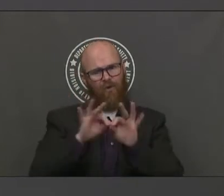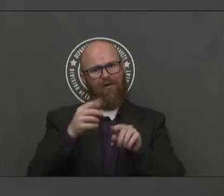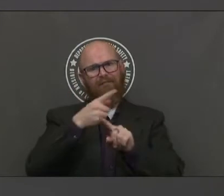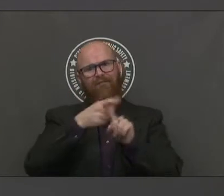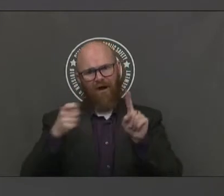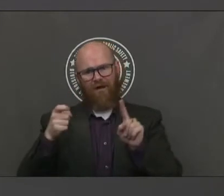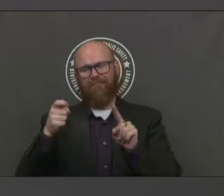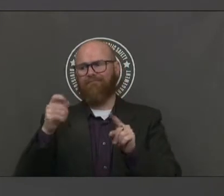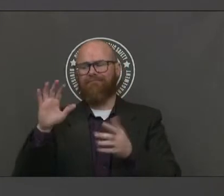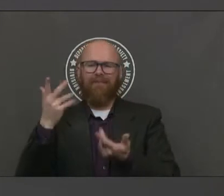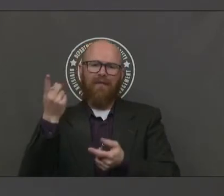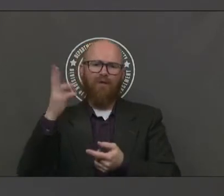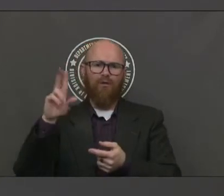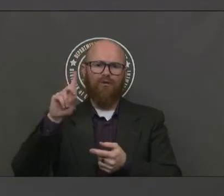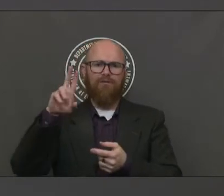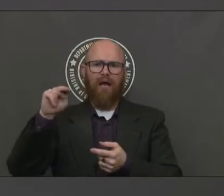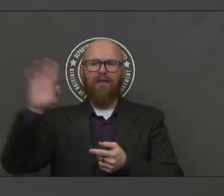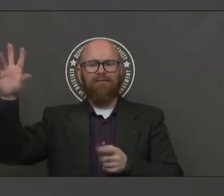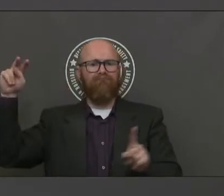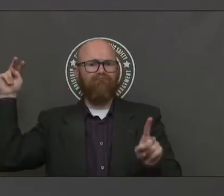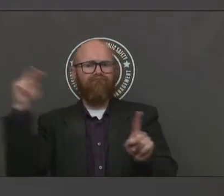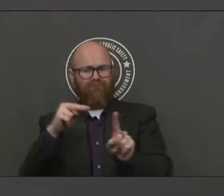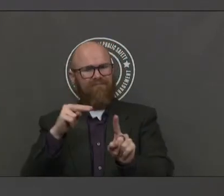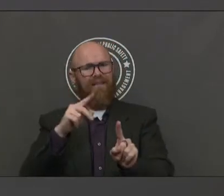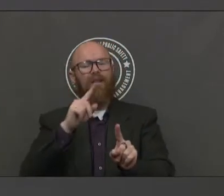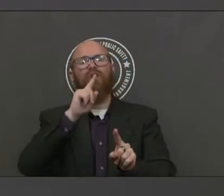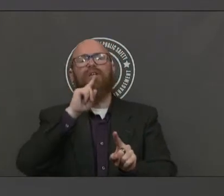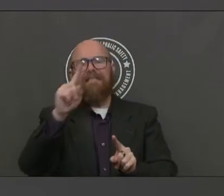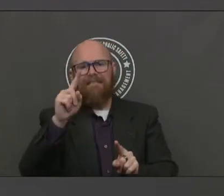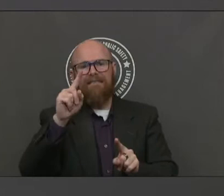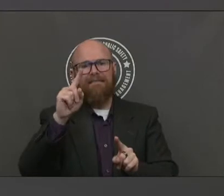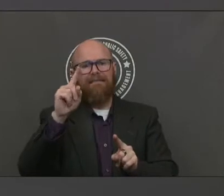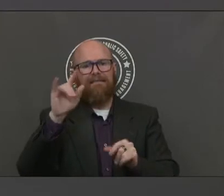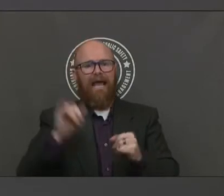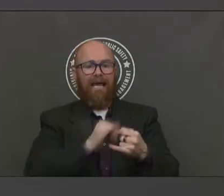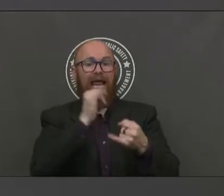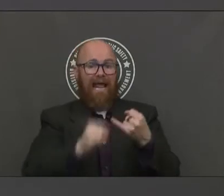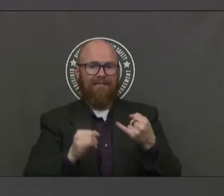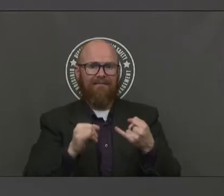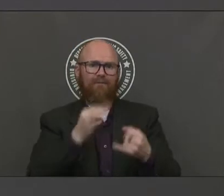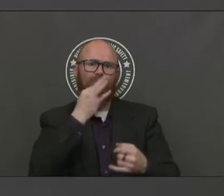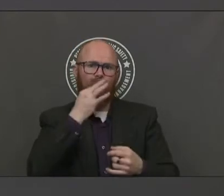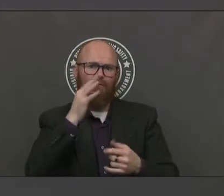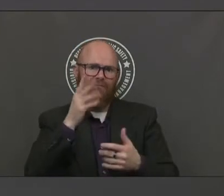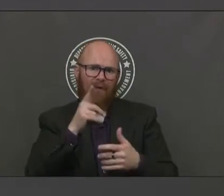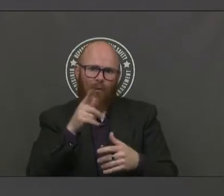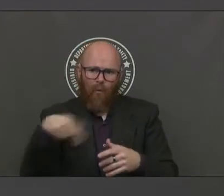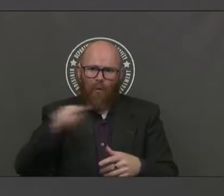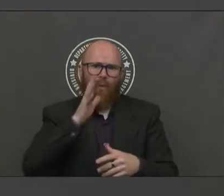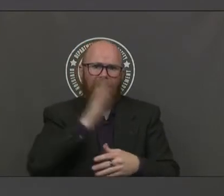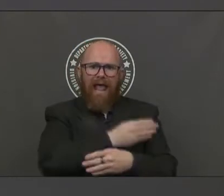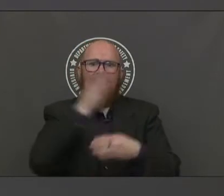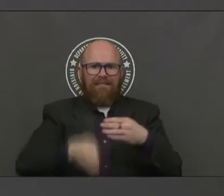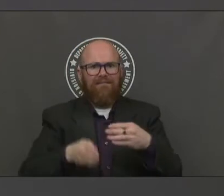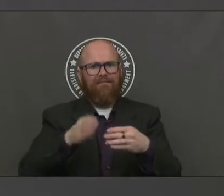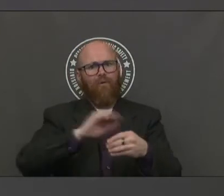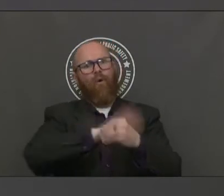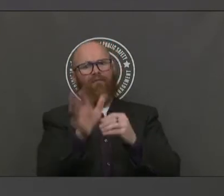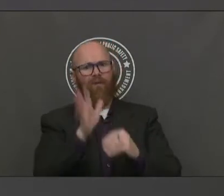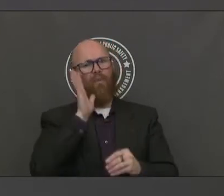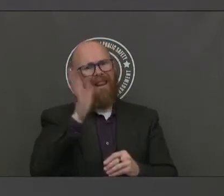standpoint to let people know that there is an end in sight, so they'll keep doing this. Because otherwise, they're going to quit now, and we don't want them to quit